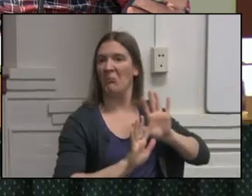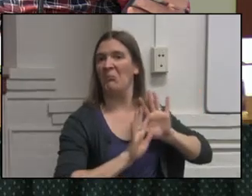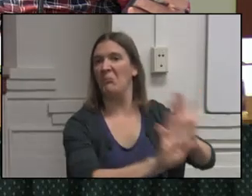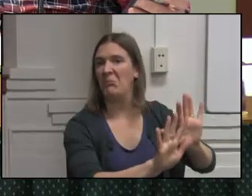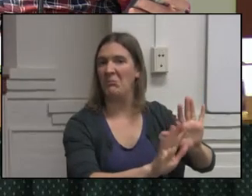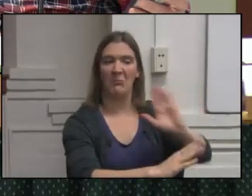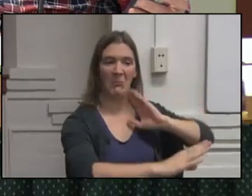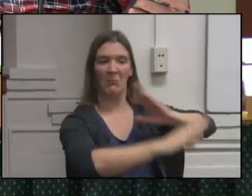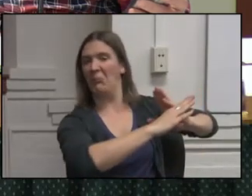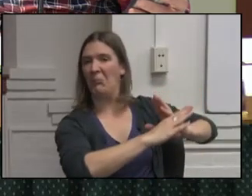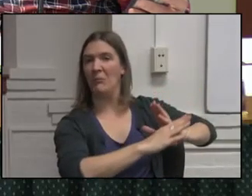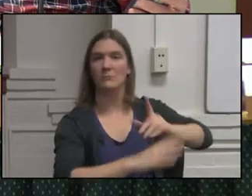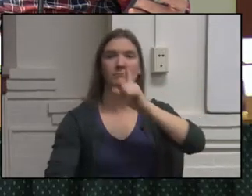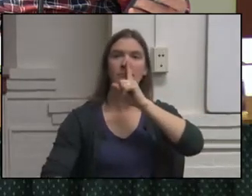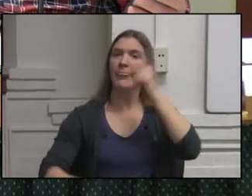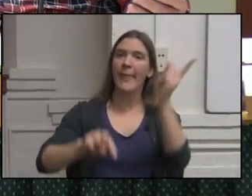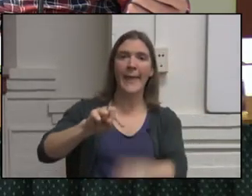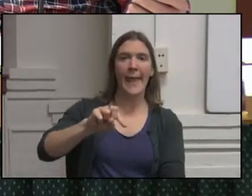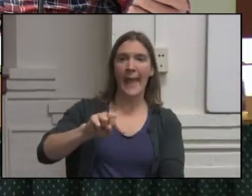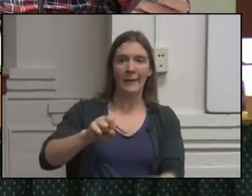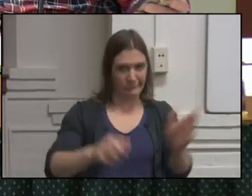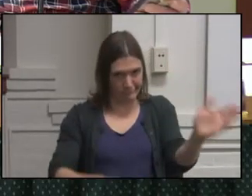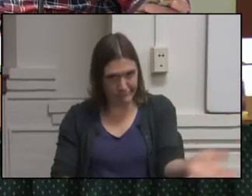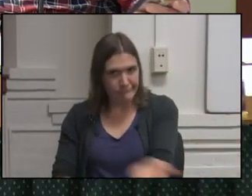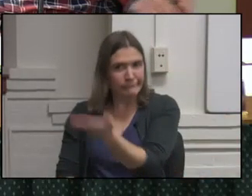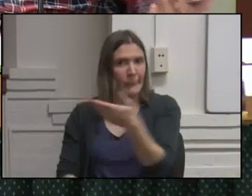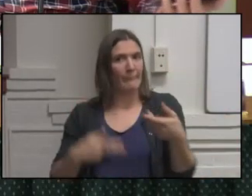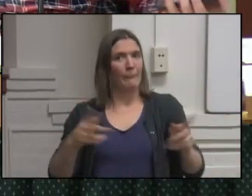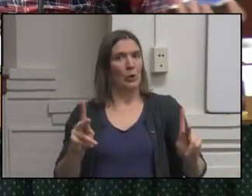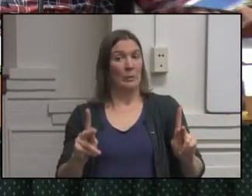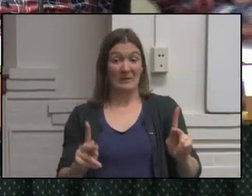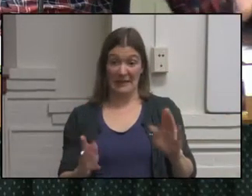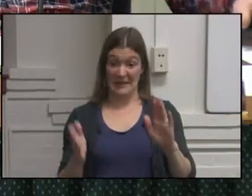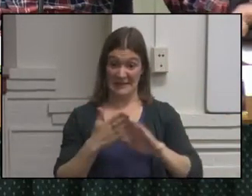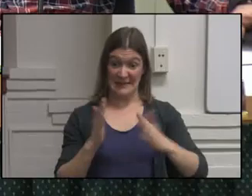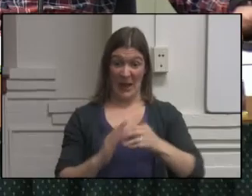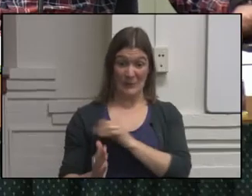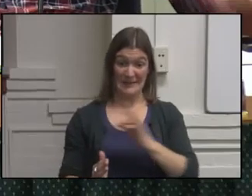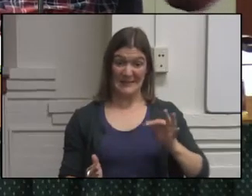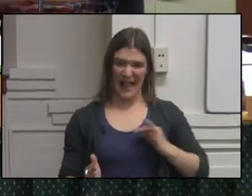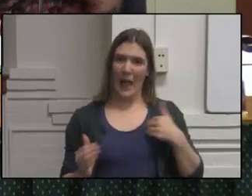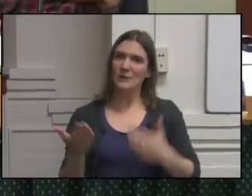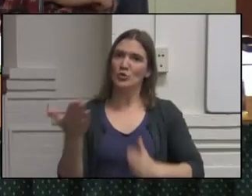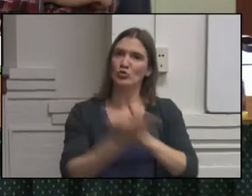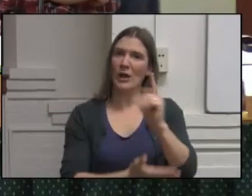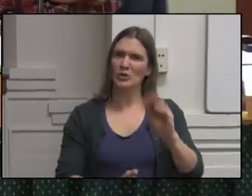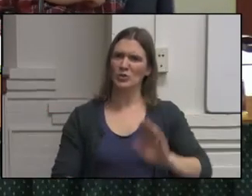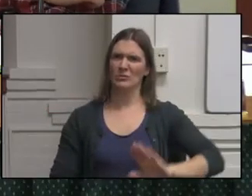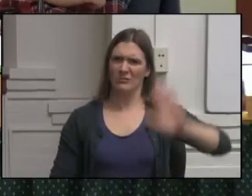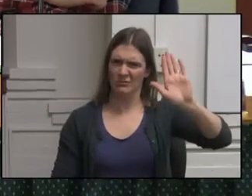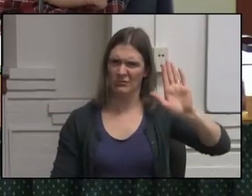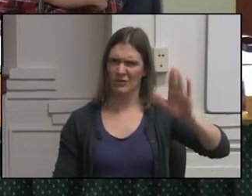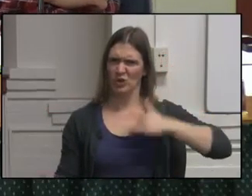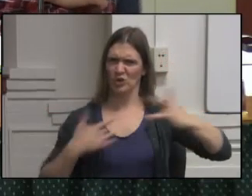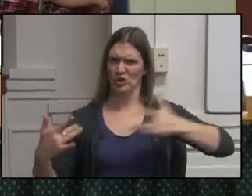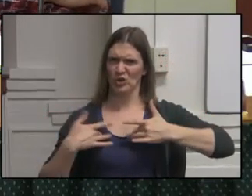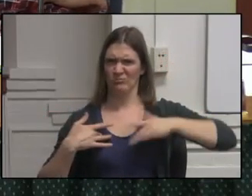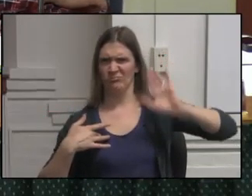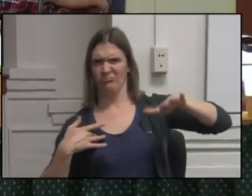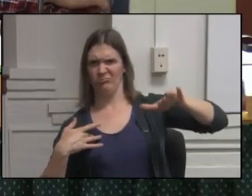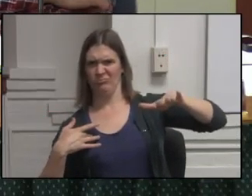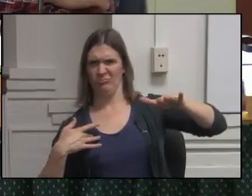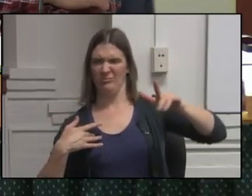or interfere with in any manner a municipal employee's ability to engage in any of the